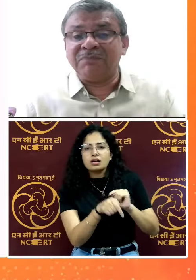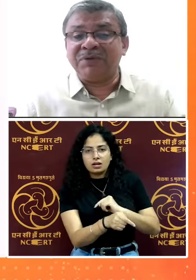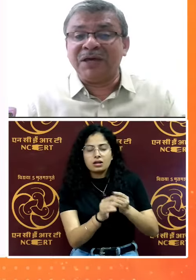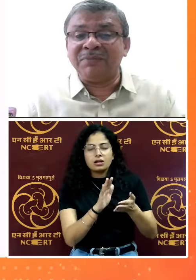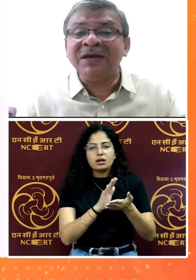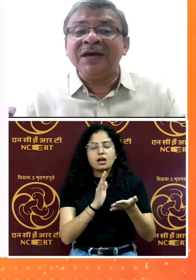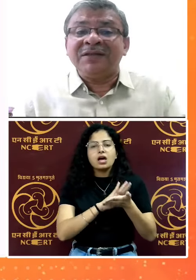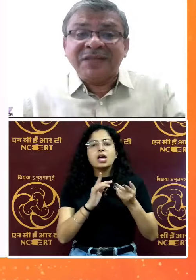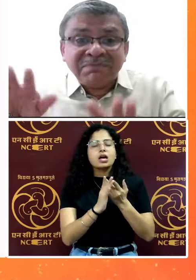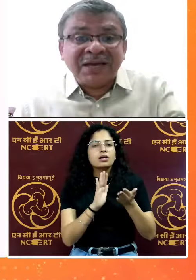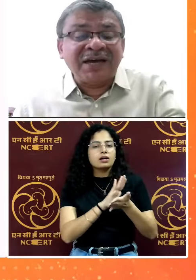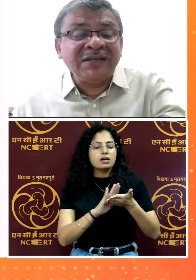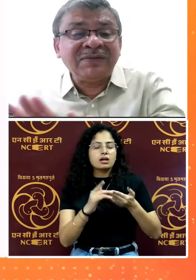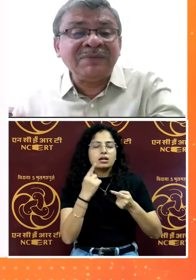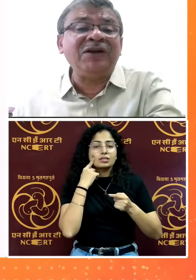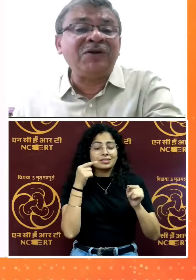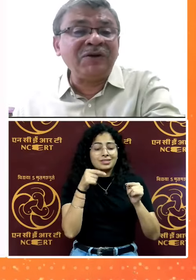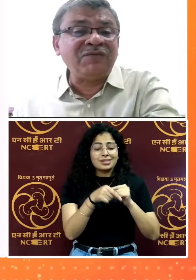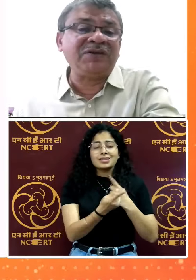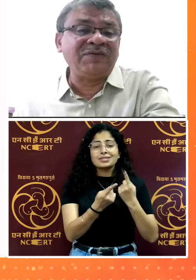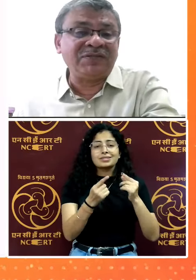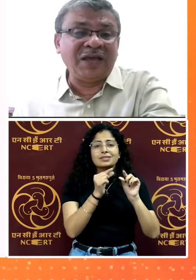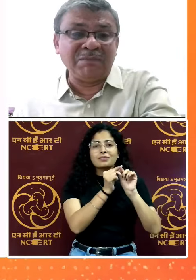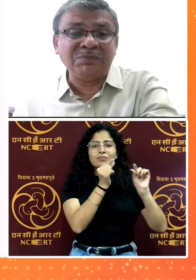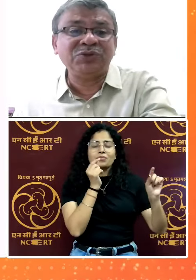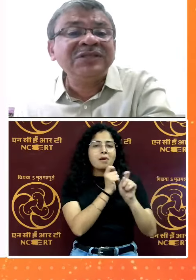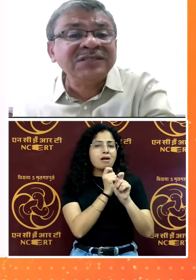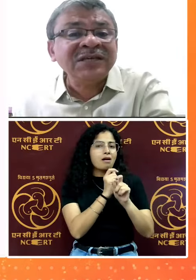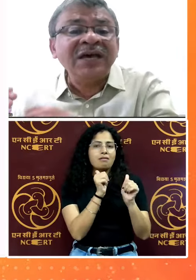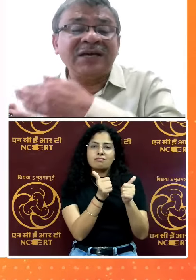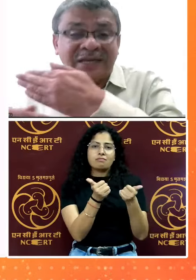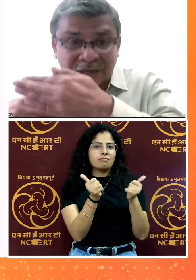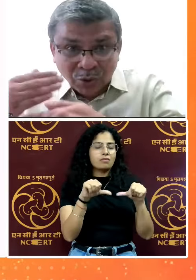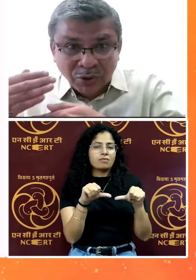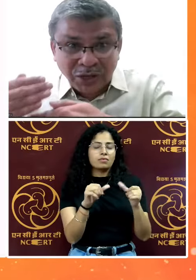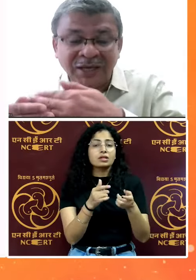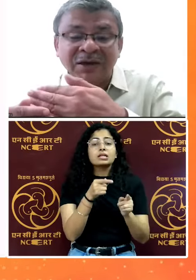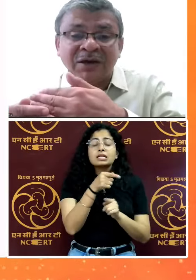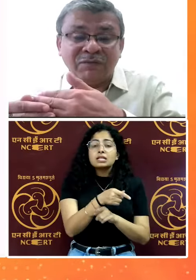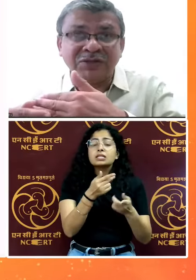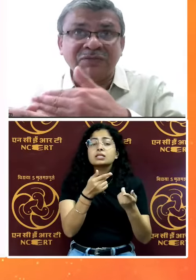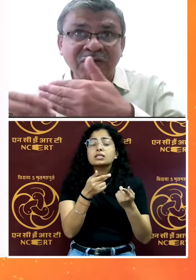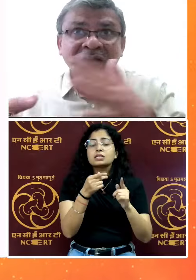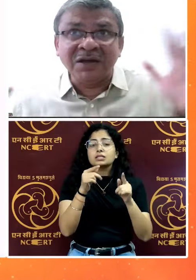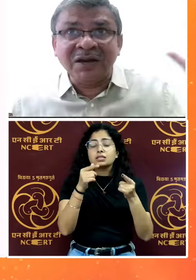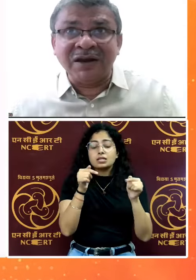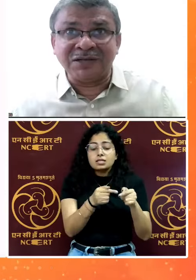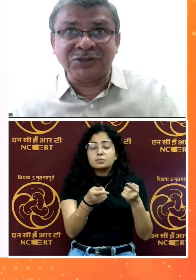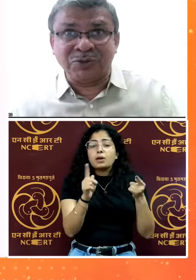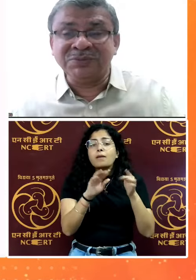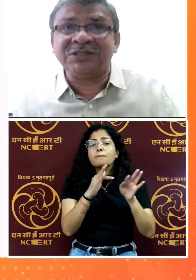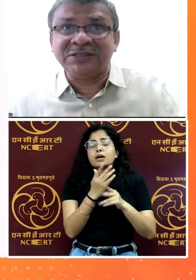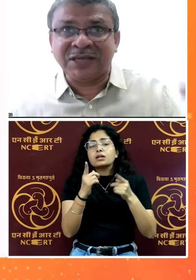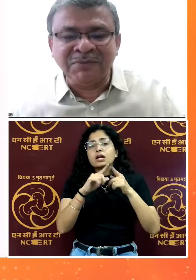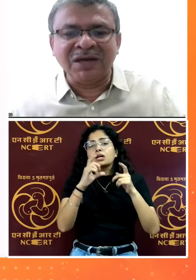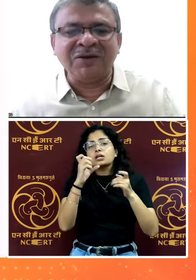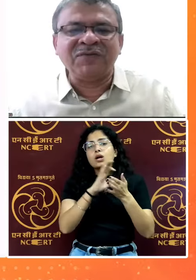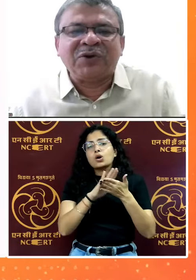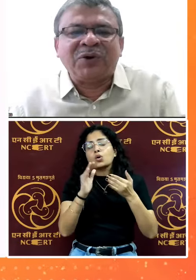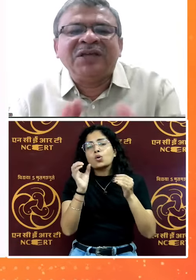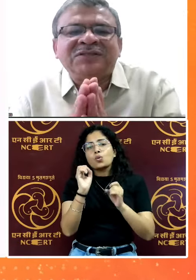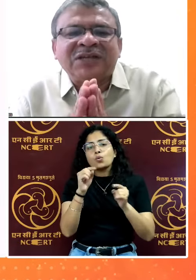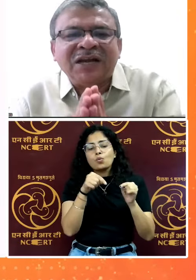hearing impairment, that mechanism will not work with him. So this echoing, which we hear in large rooms, the same